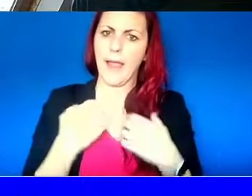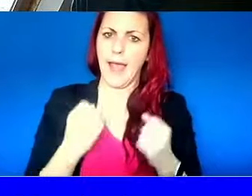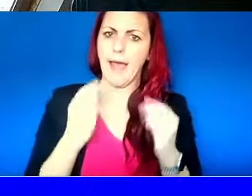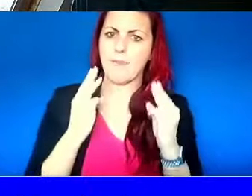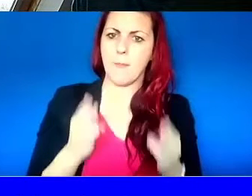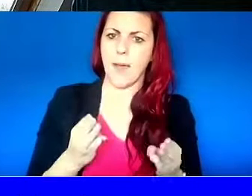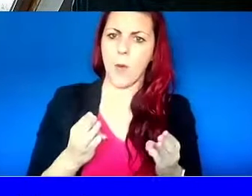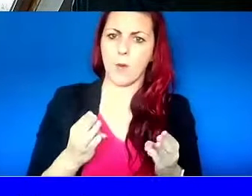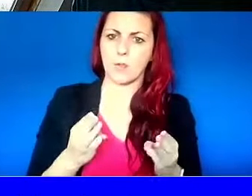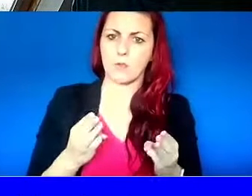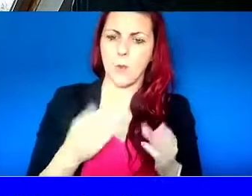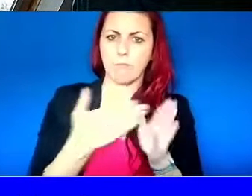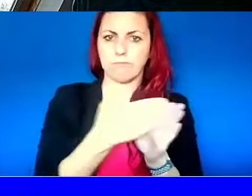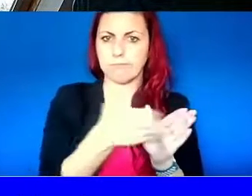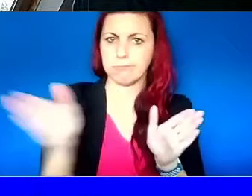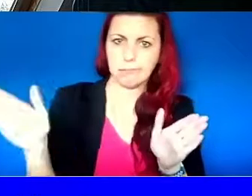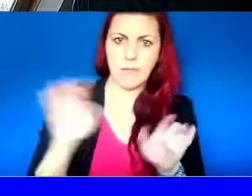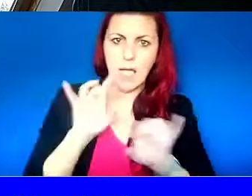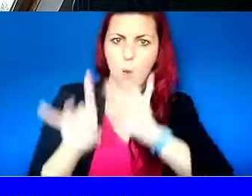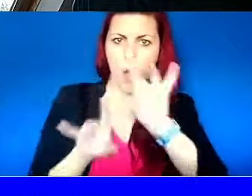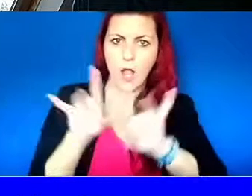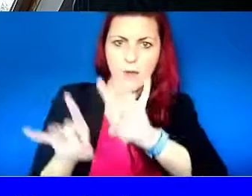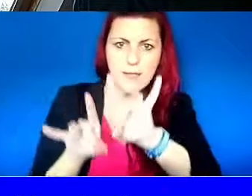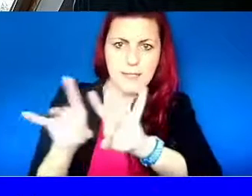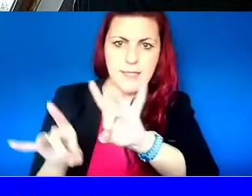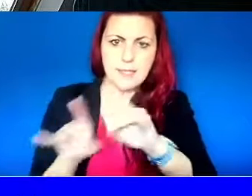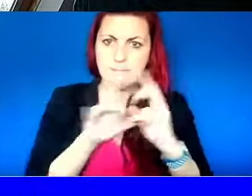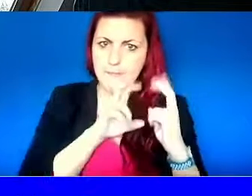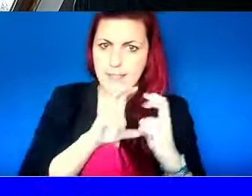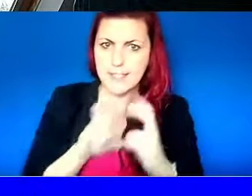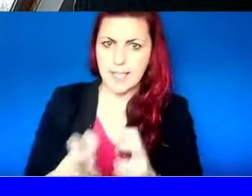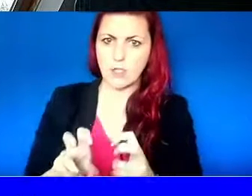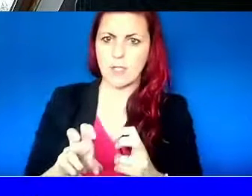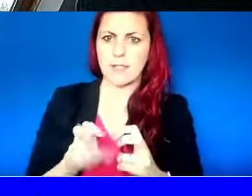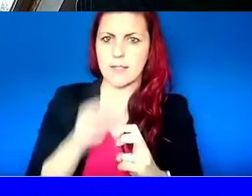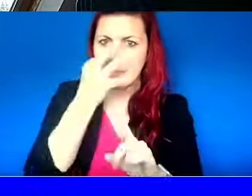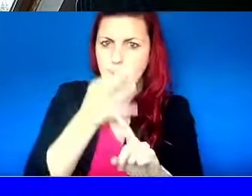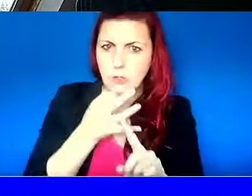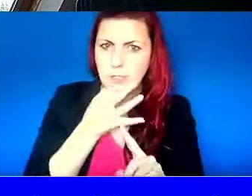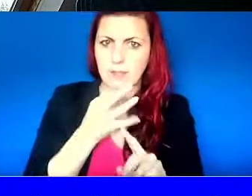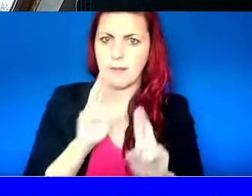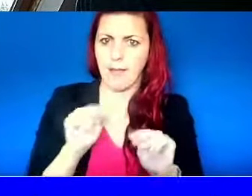out wide-ranging inquiries. And in the spring, we concluded our inquiry